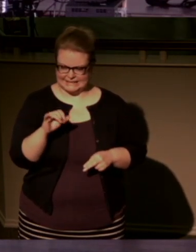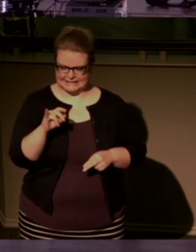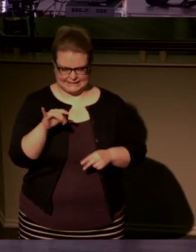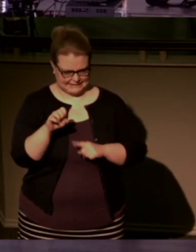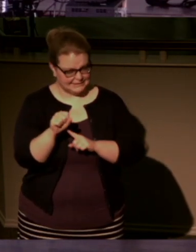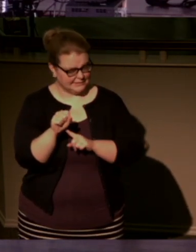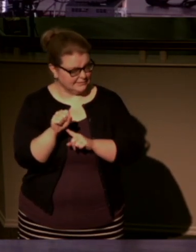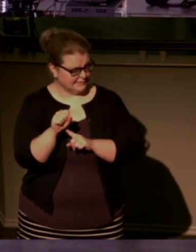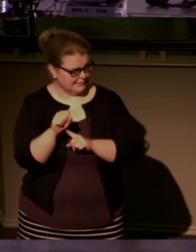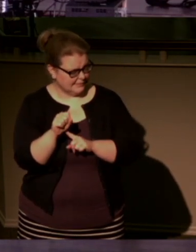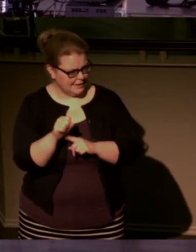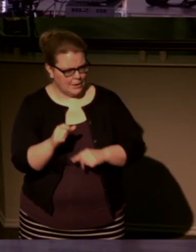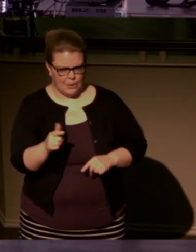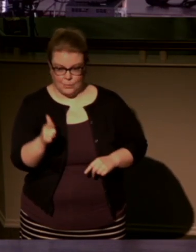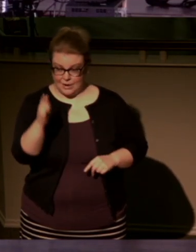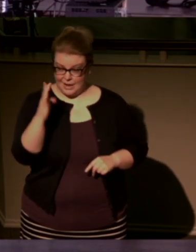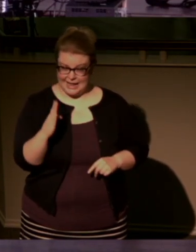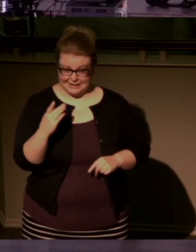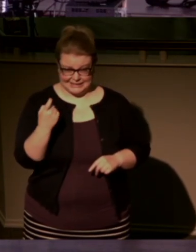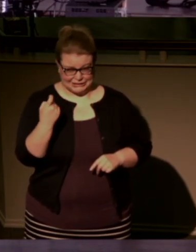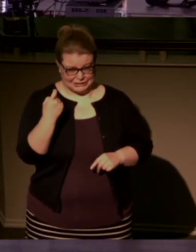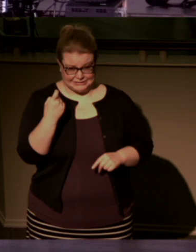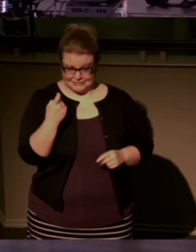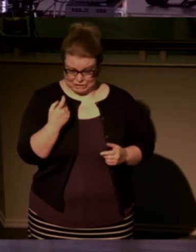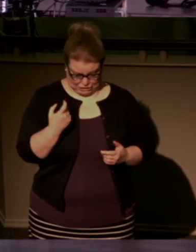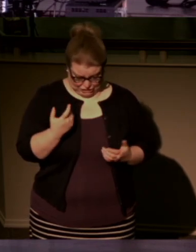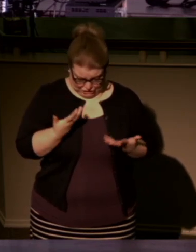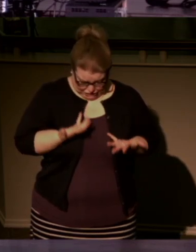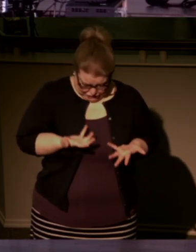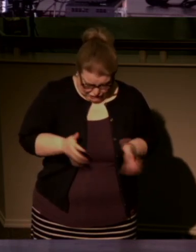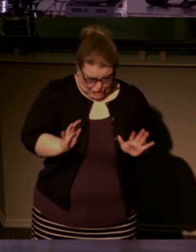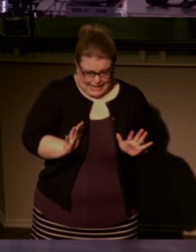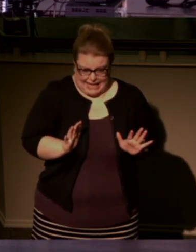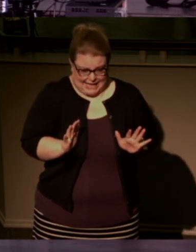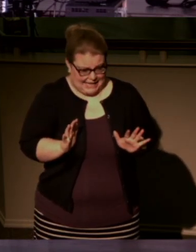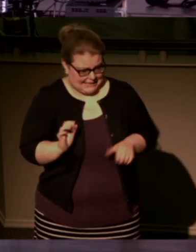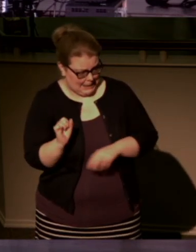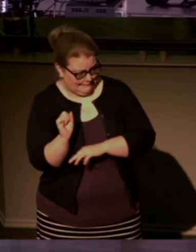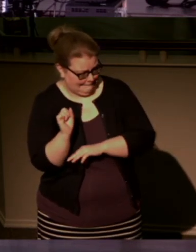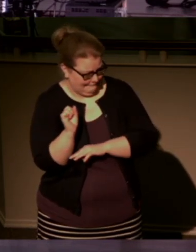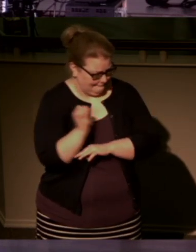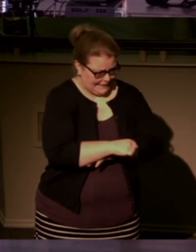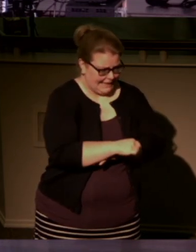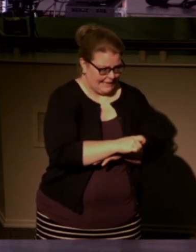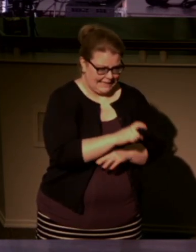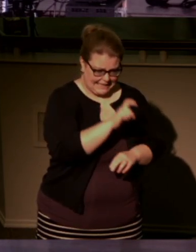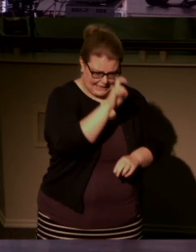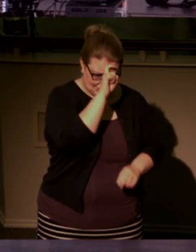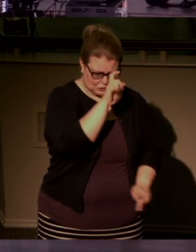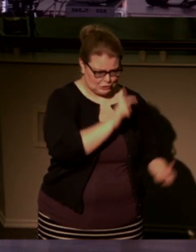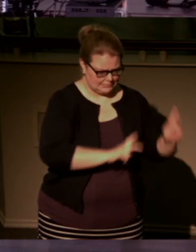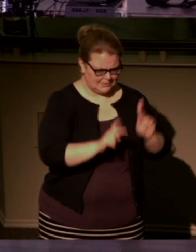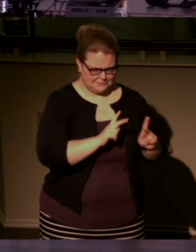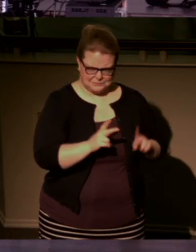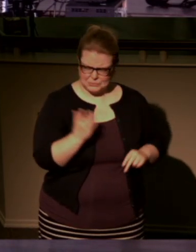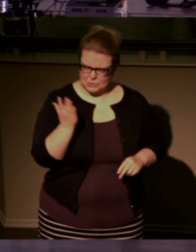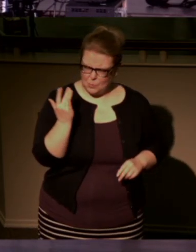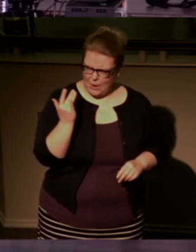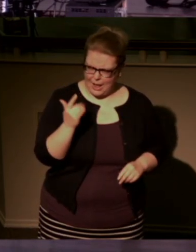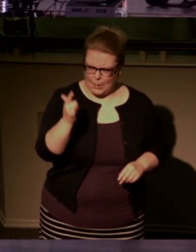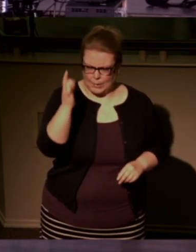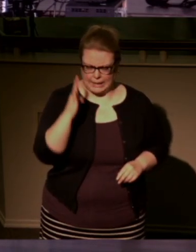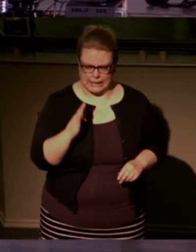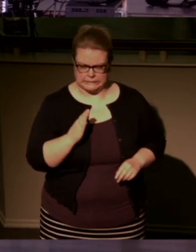just put the beat down on the world power of their day, the Egyptians. So why would God be